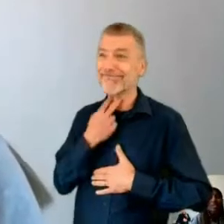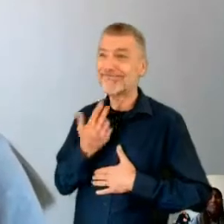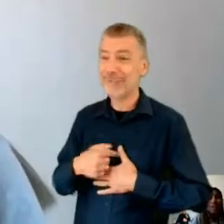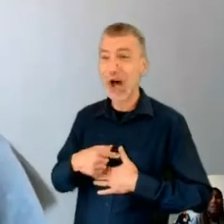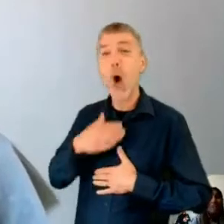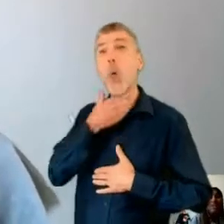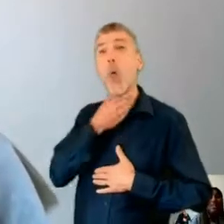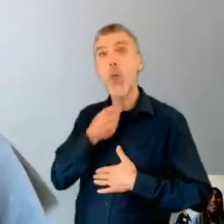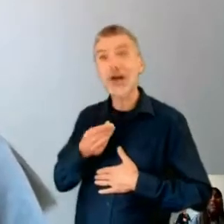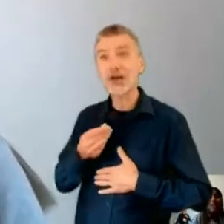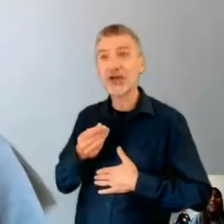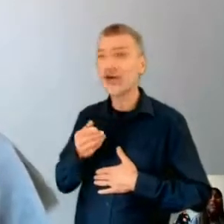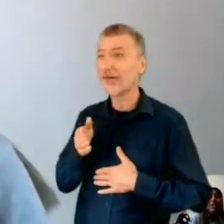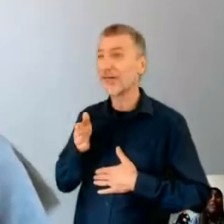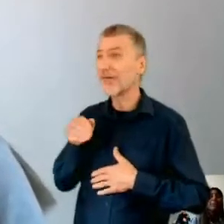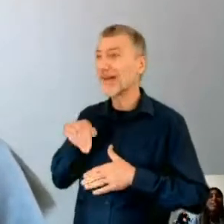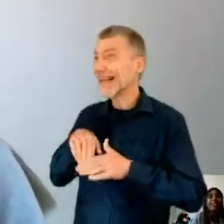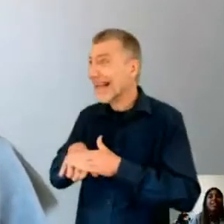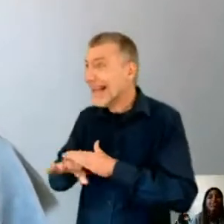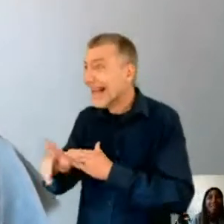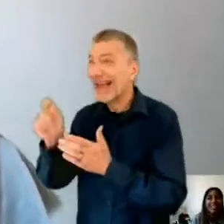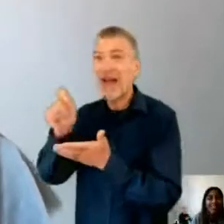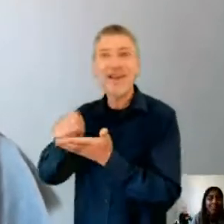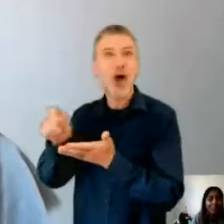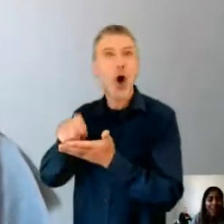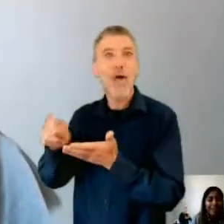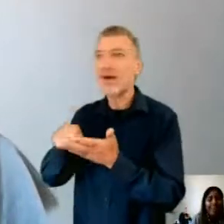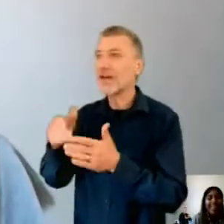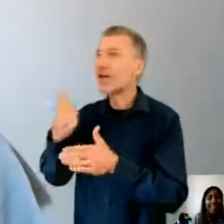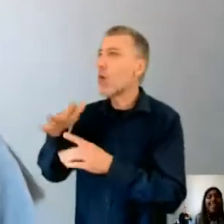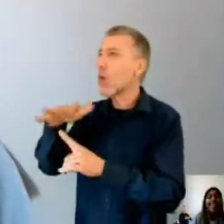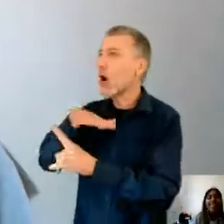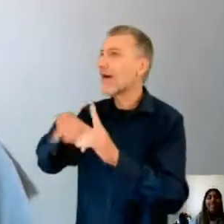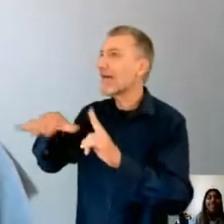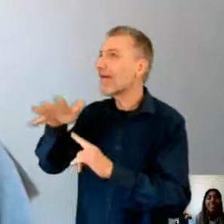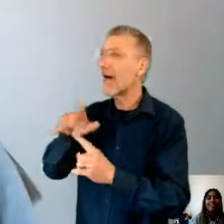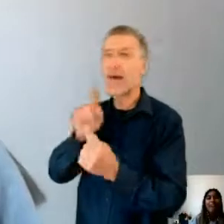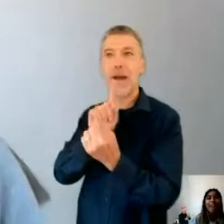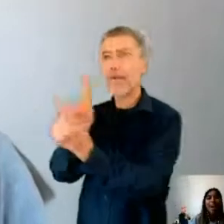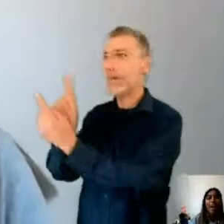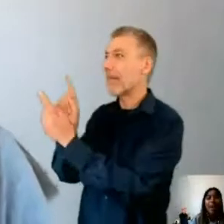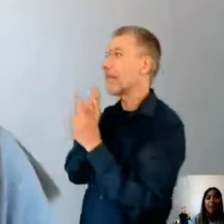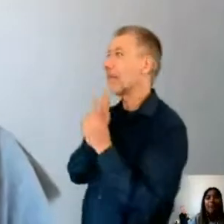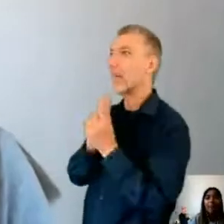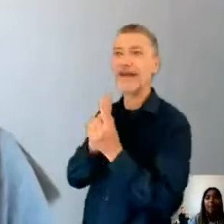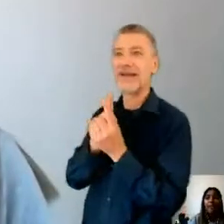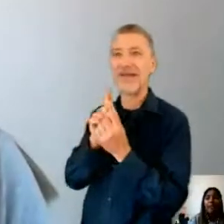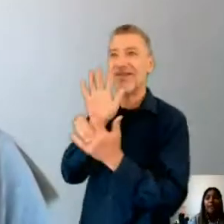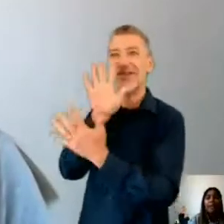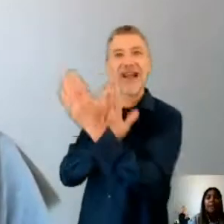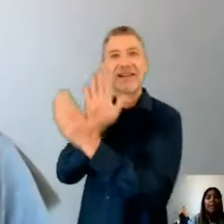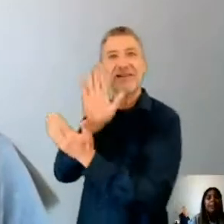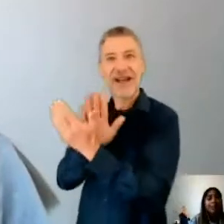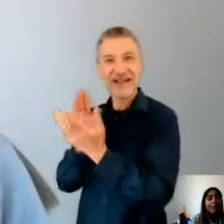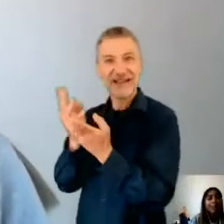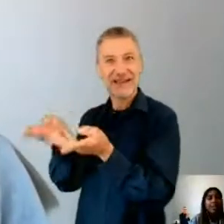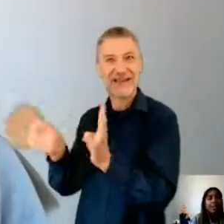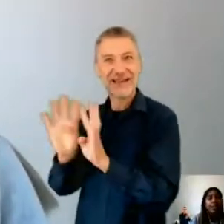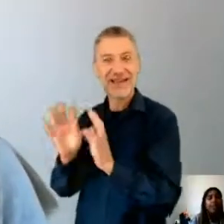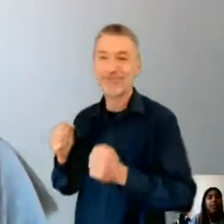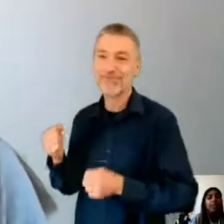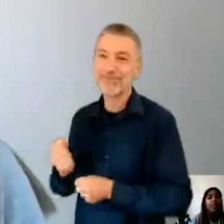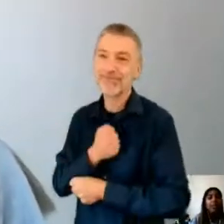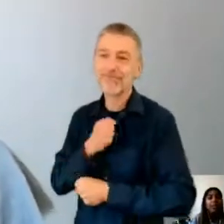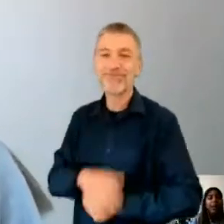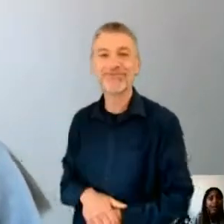even just to the office to get that work environment and actually meet the team in person. That would have been lovely. But I know that previous